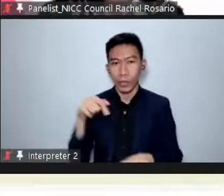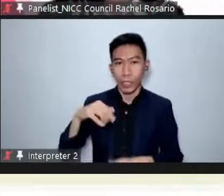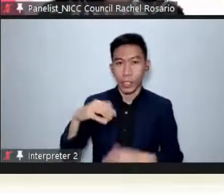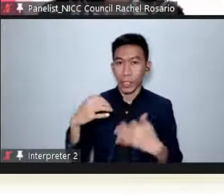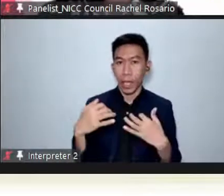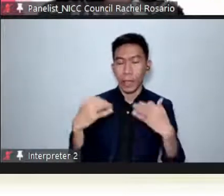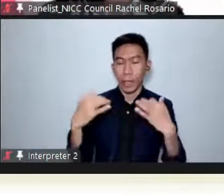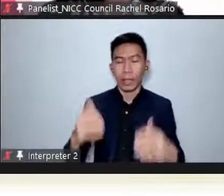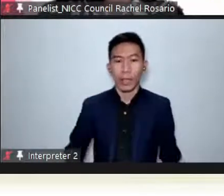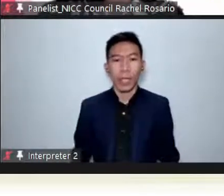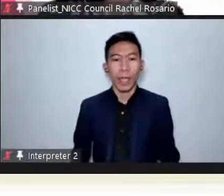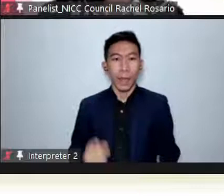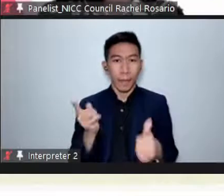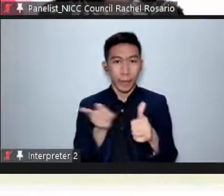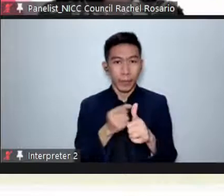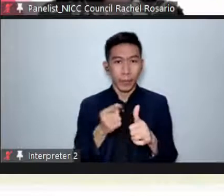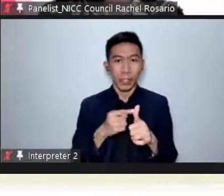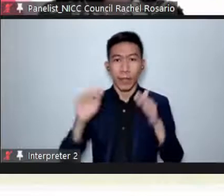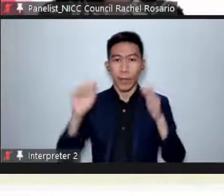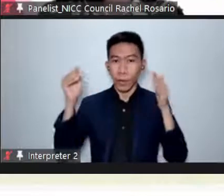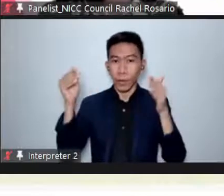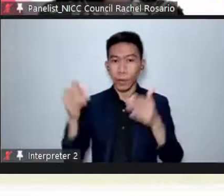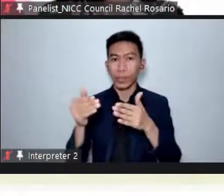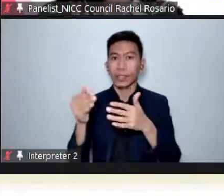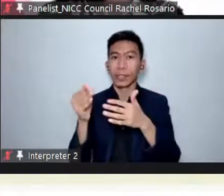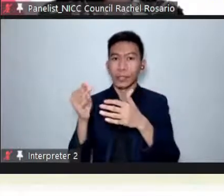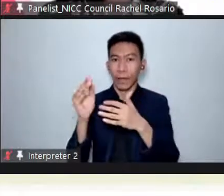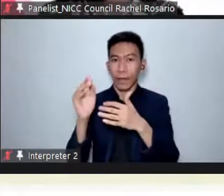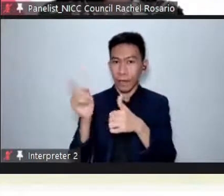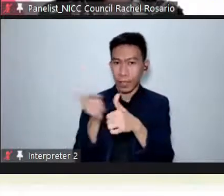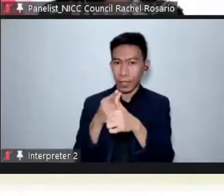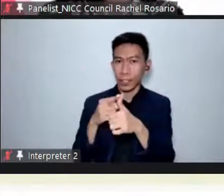I would like to focus on the first question.